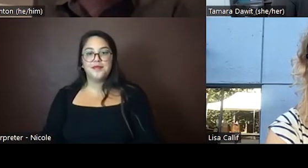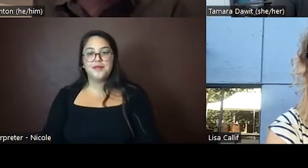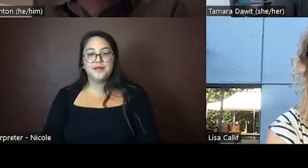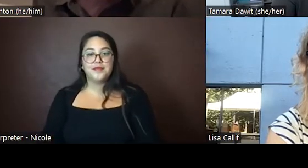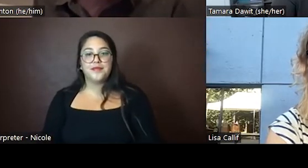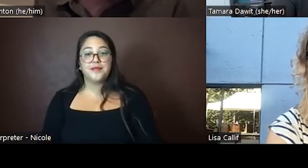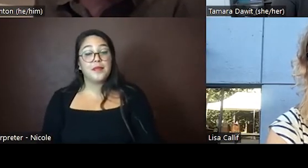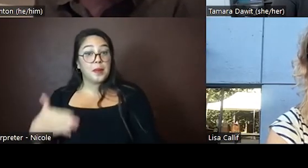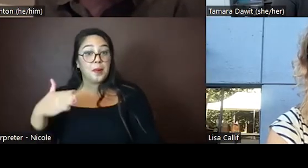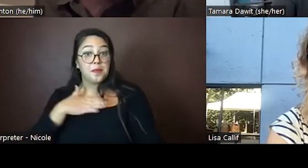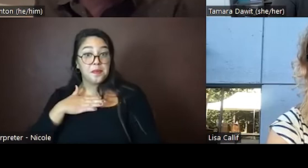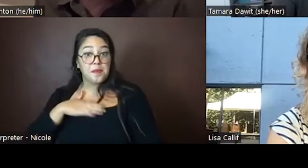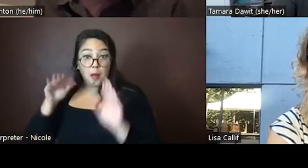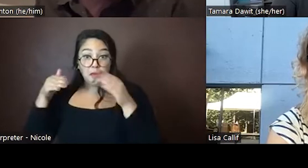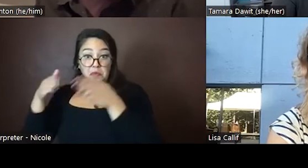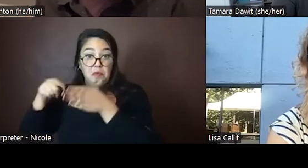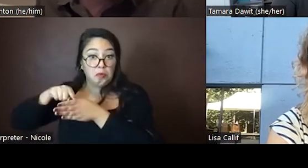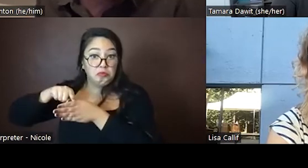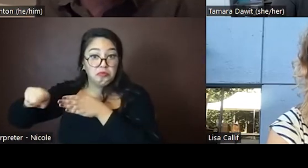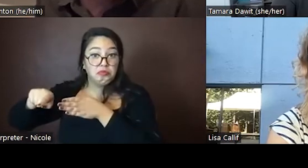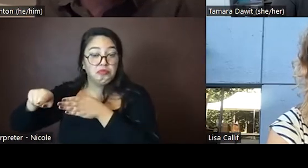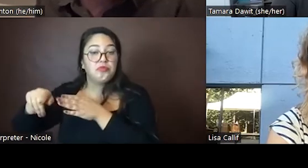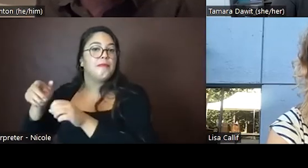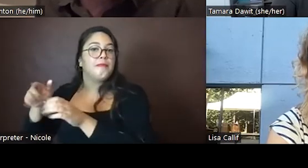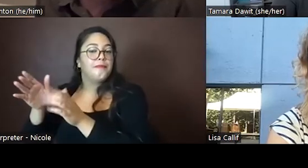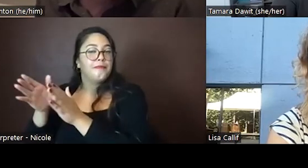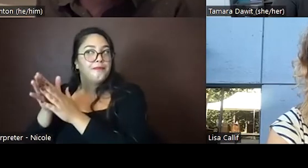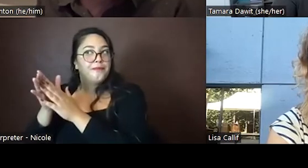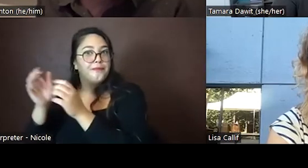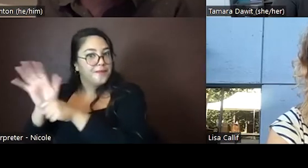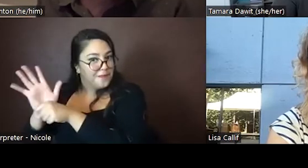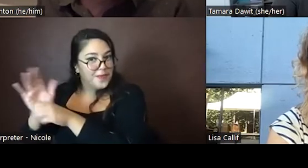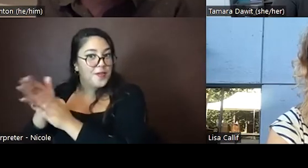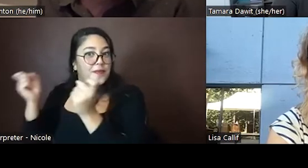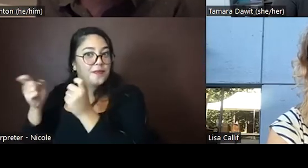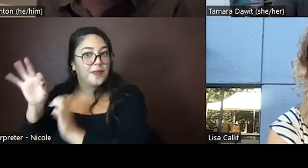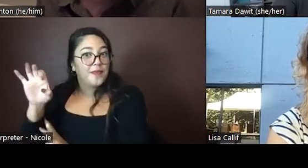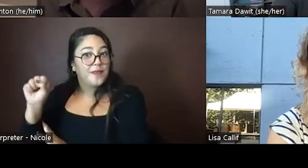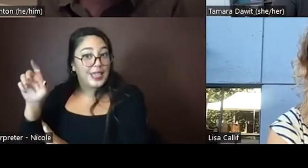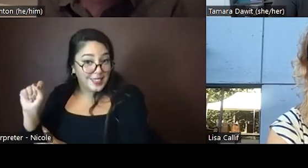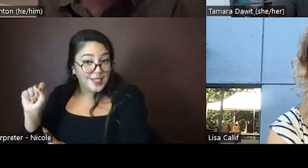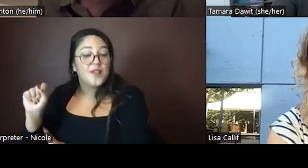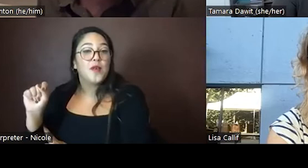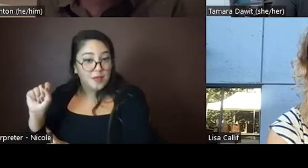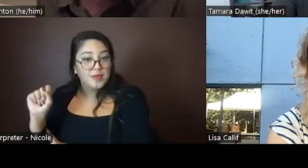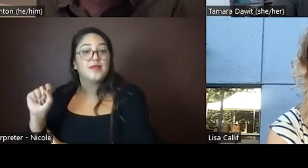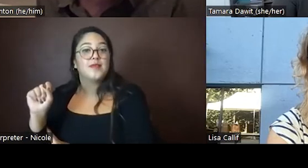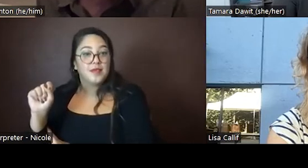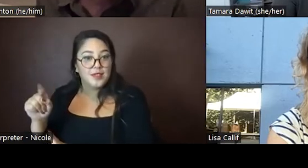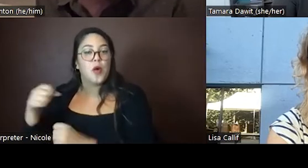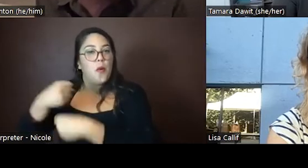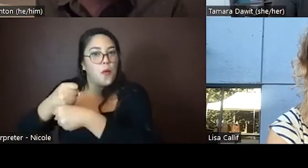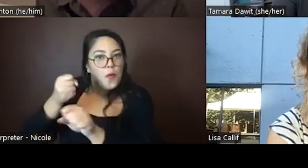My focus really is on film festivals and on the circulation, curation, and reception of documentary